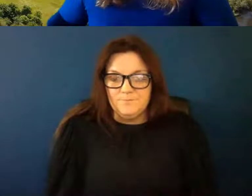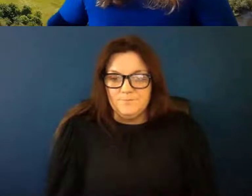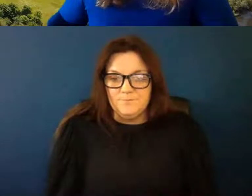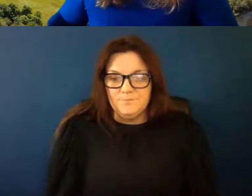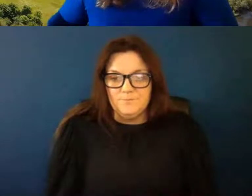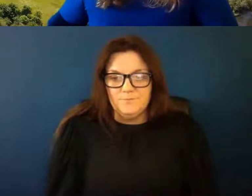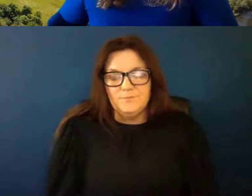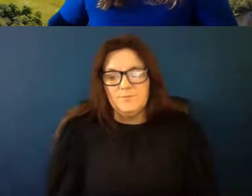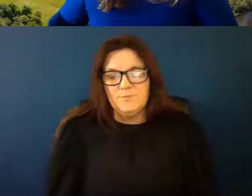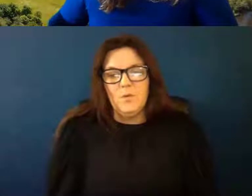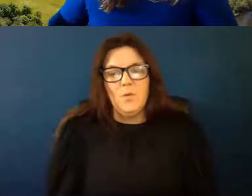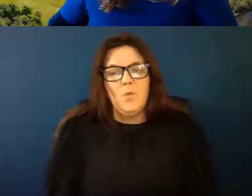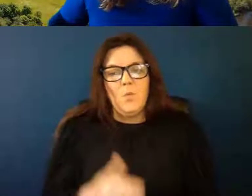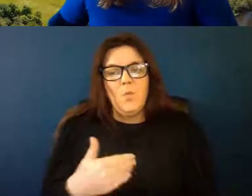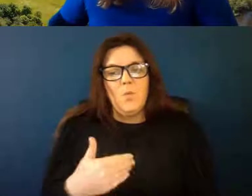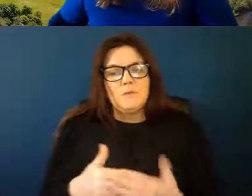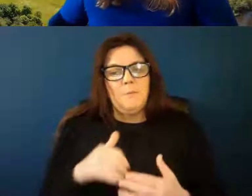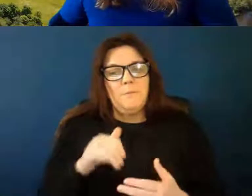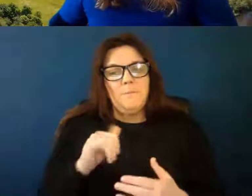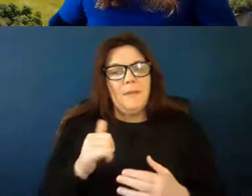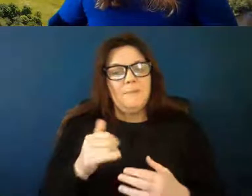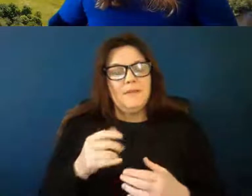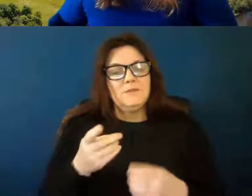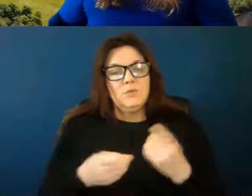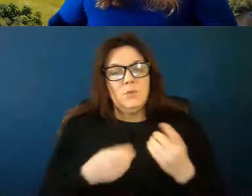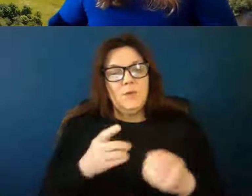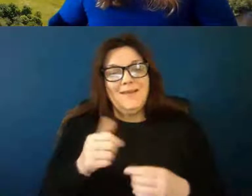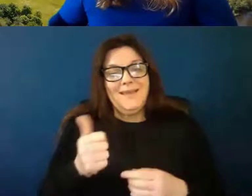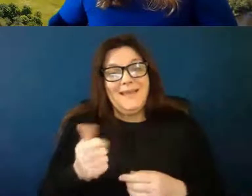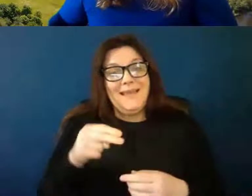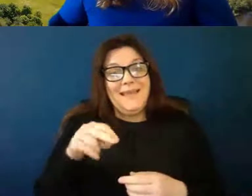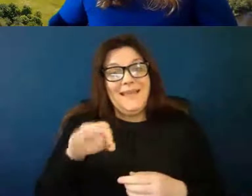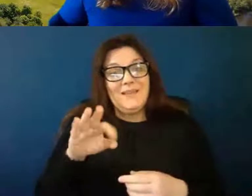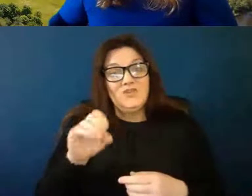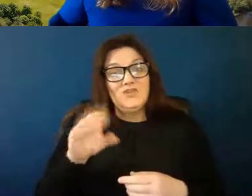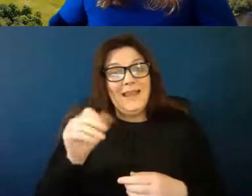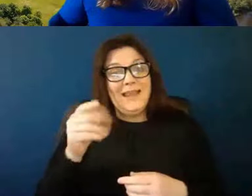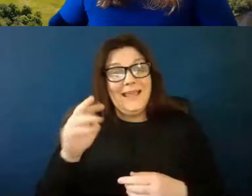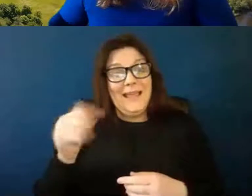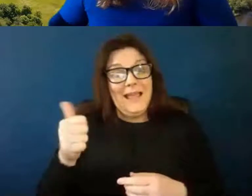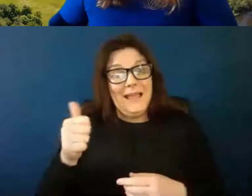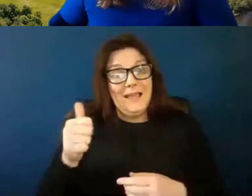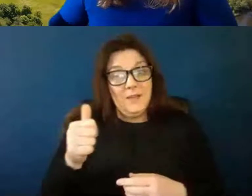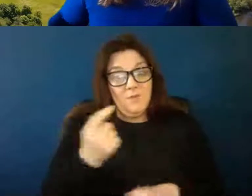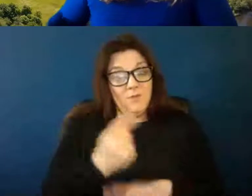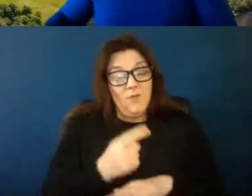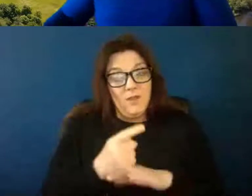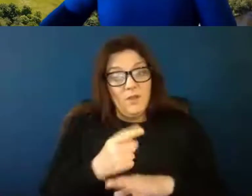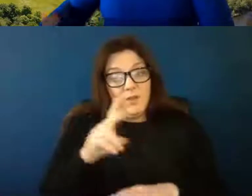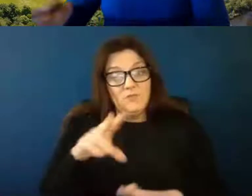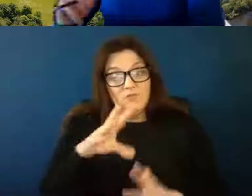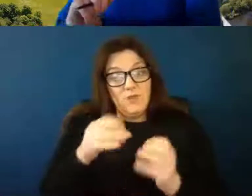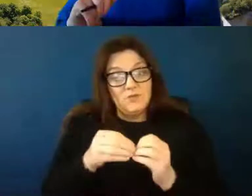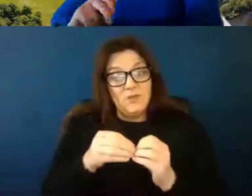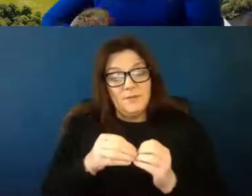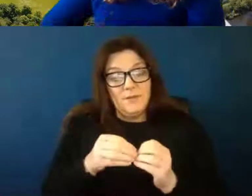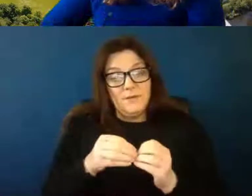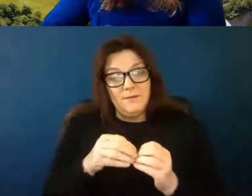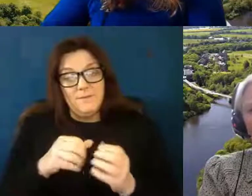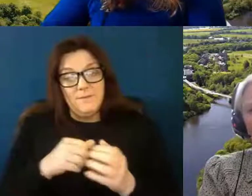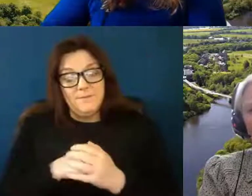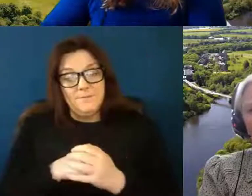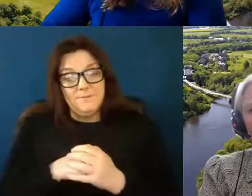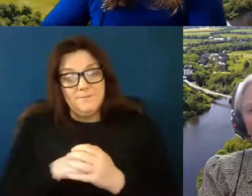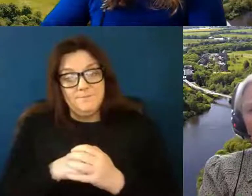So what I might do is just, Angelica, if you're here, we could round up with because this has been